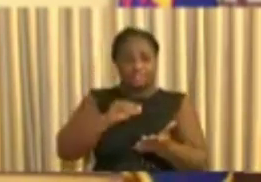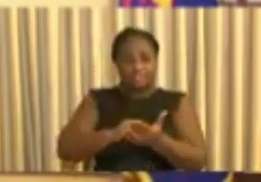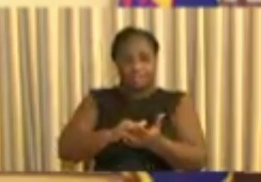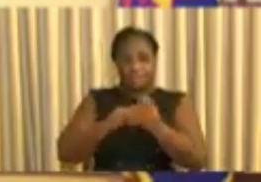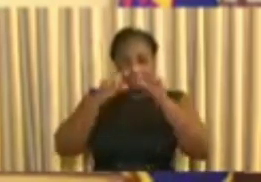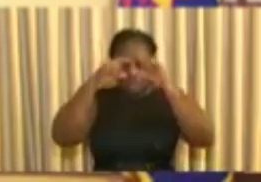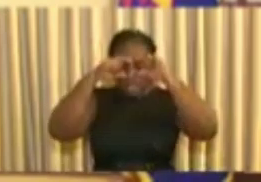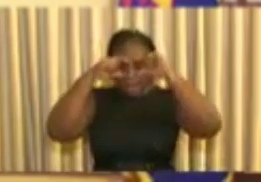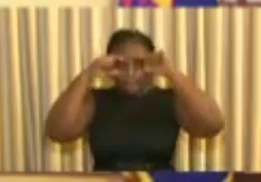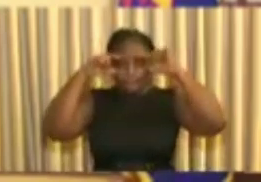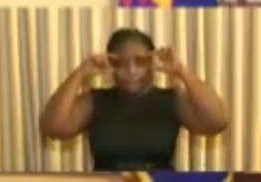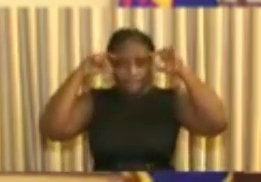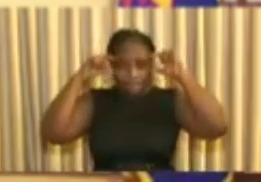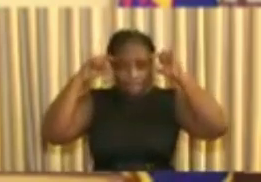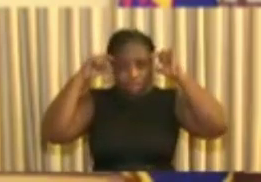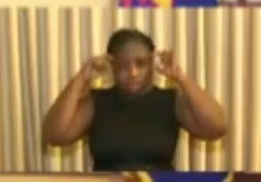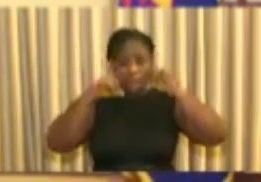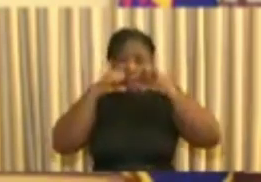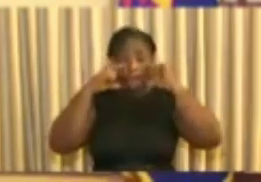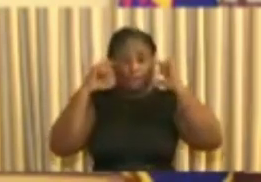350,000 masks,